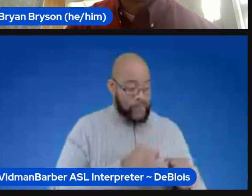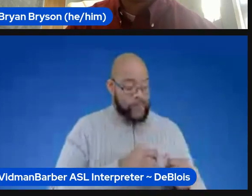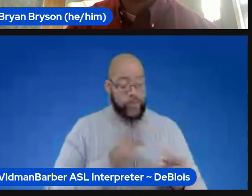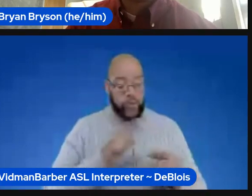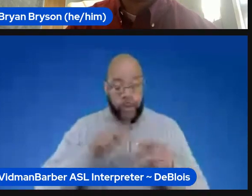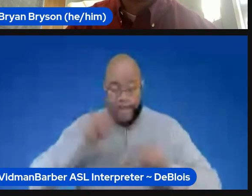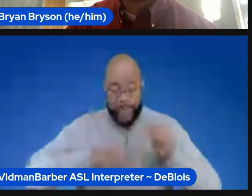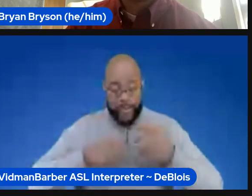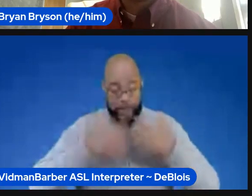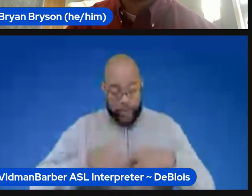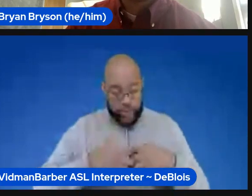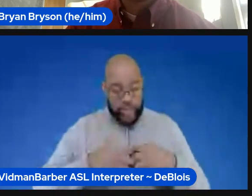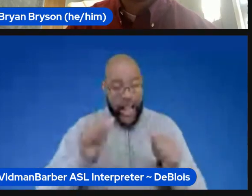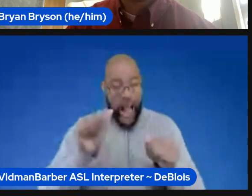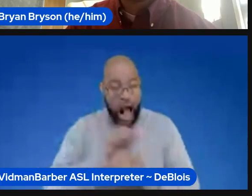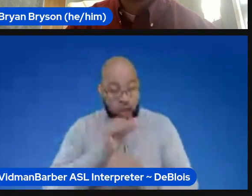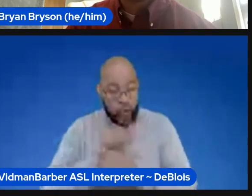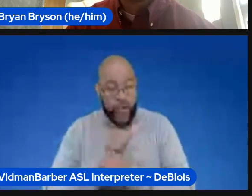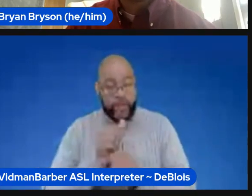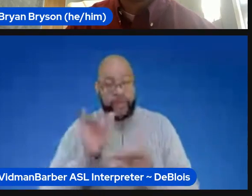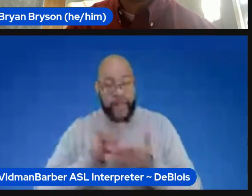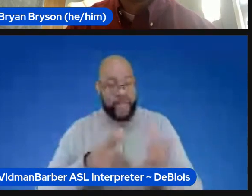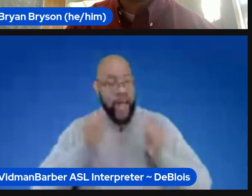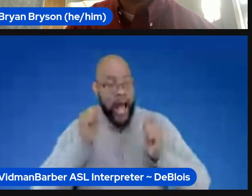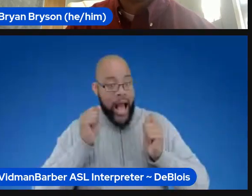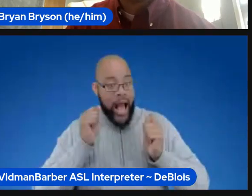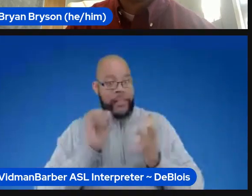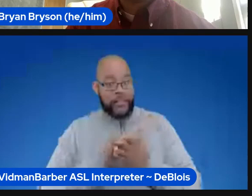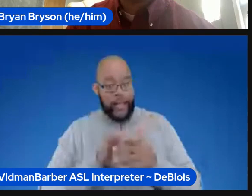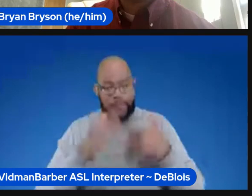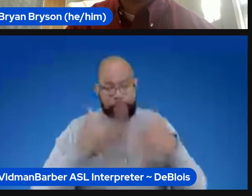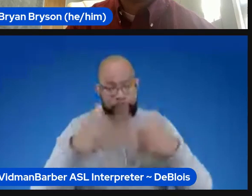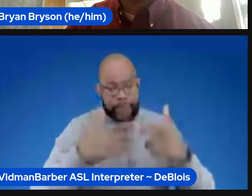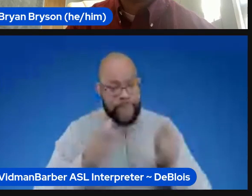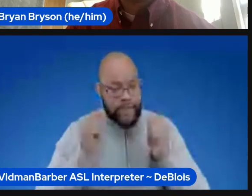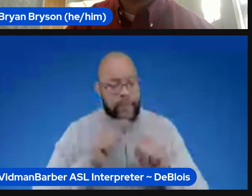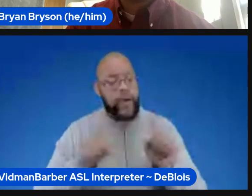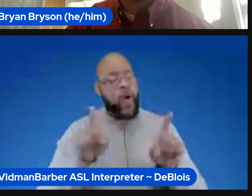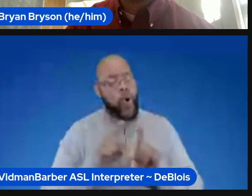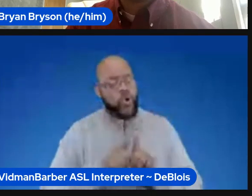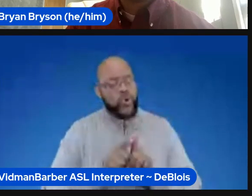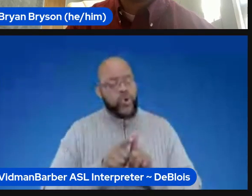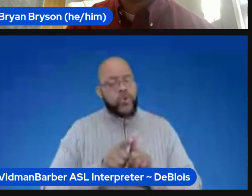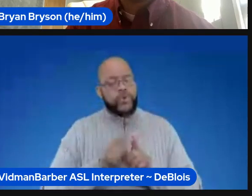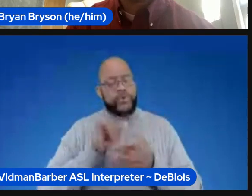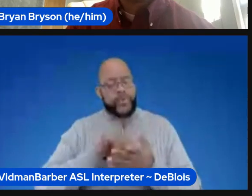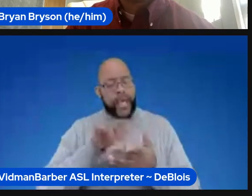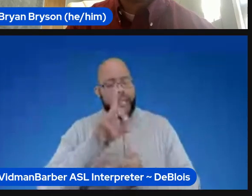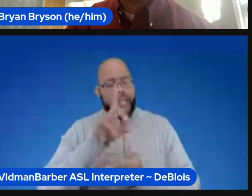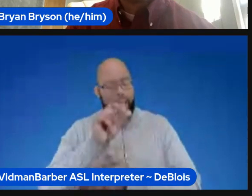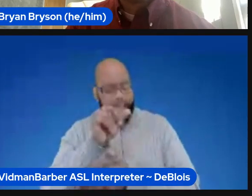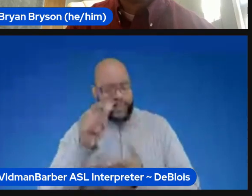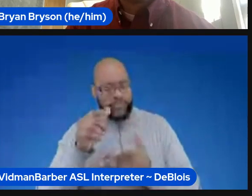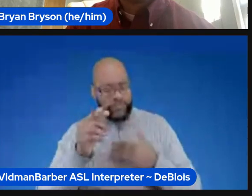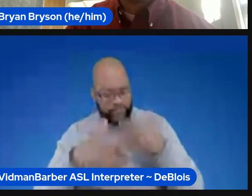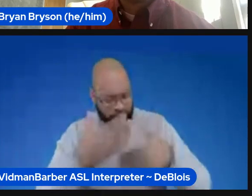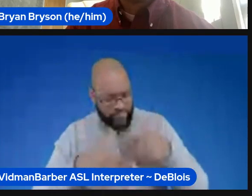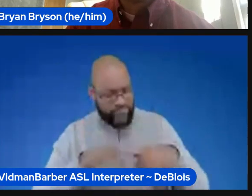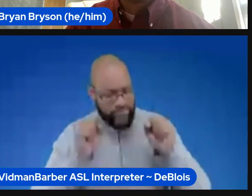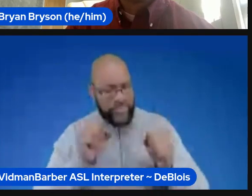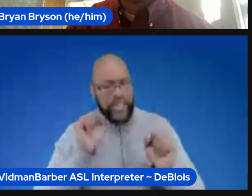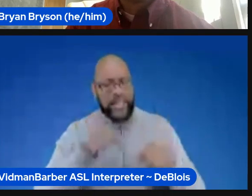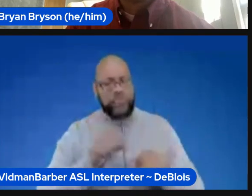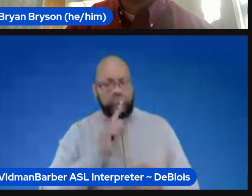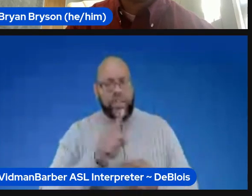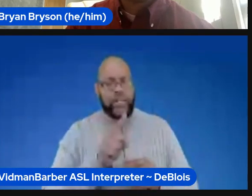learning algorithms that are fast and that scale as well, but also the scale of data as well it's been a